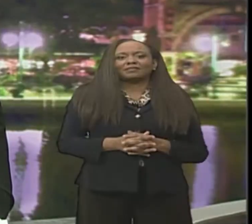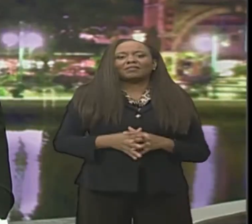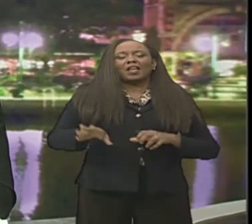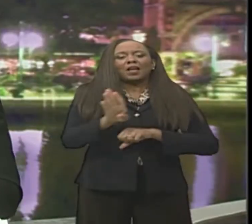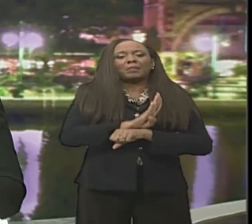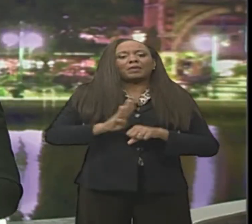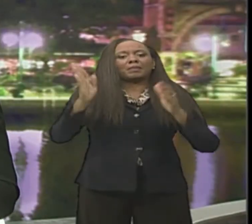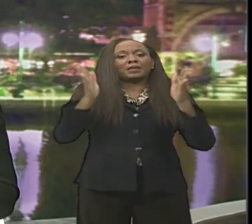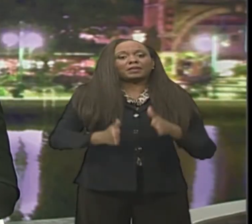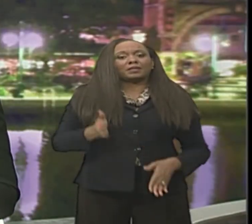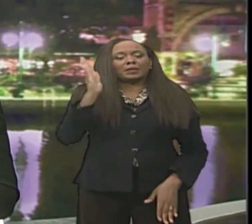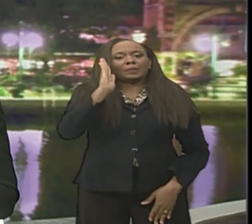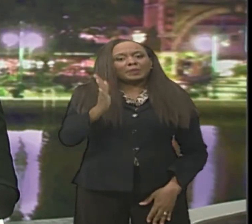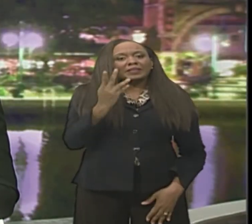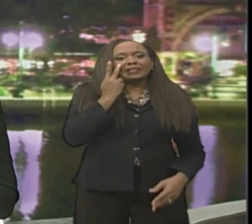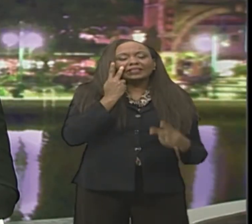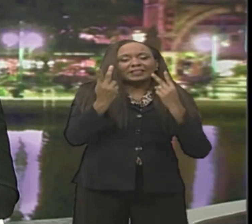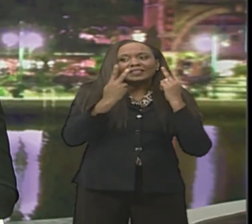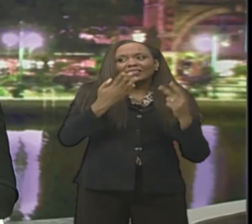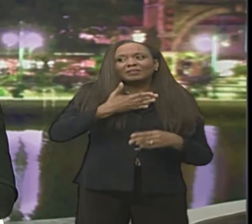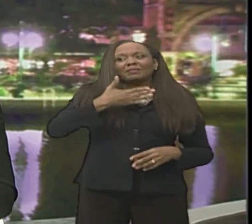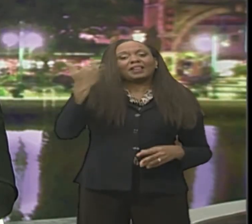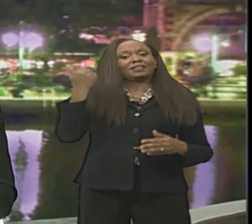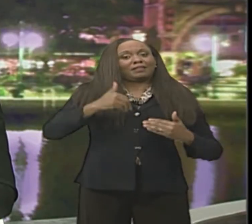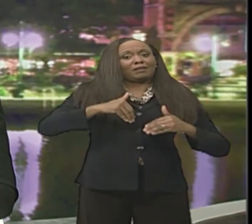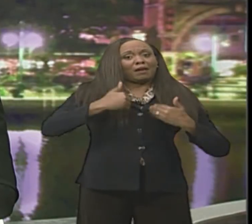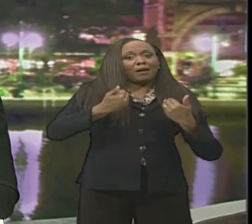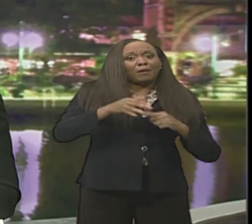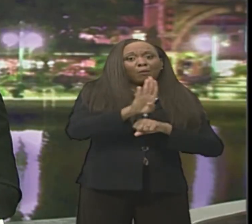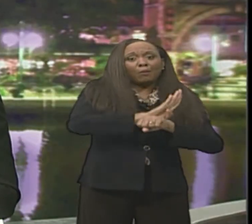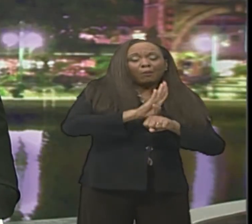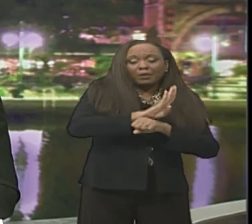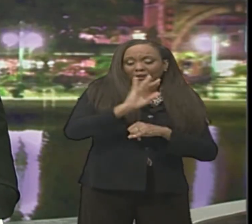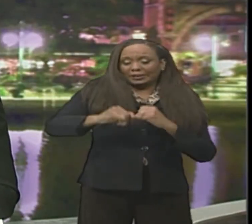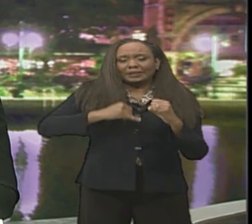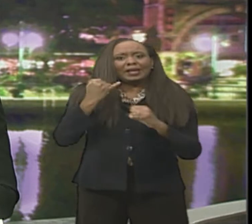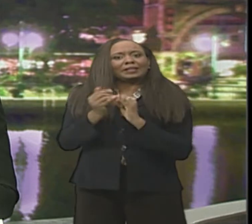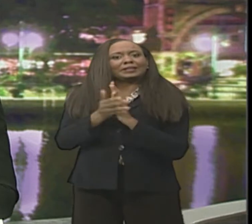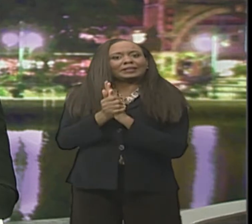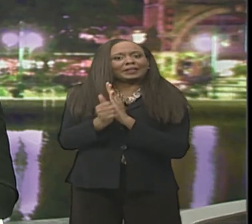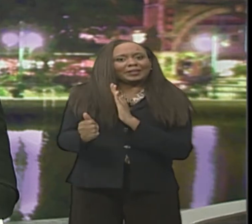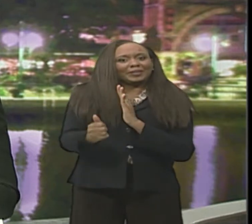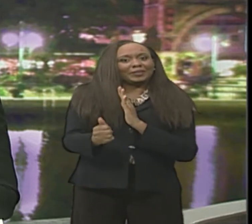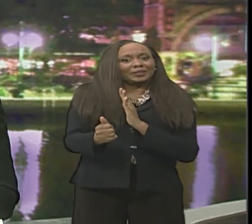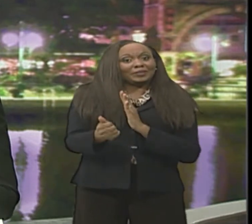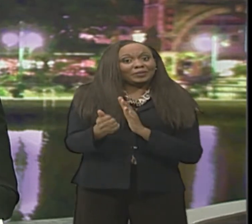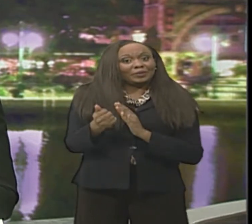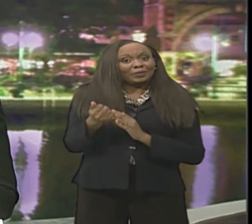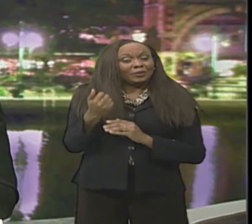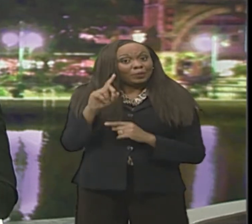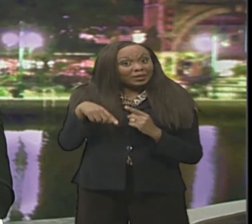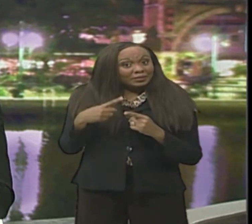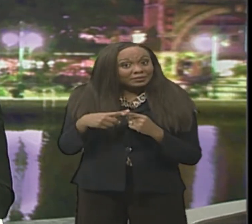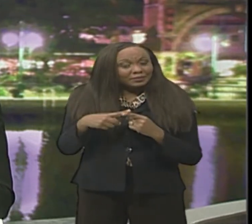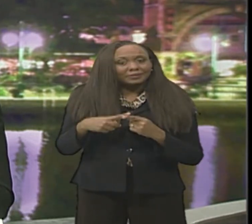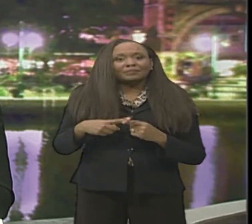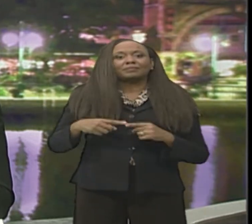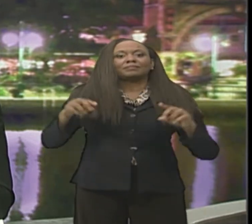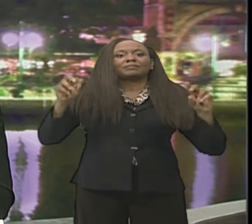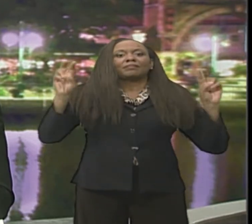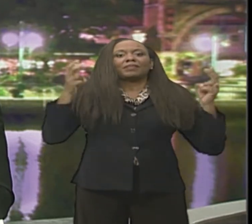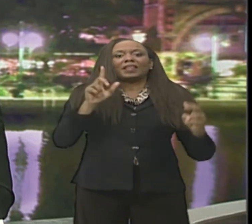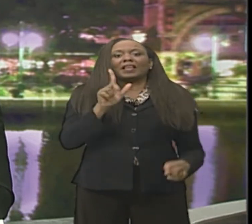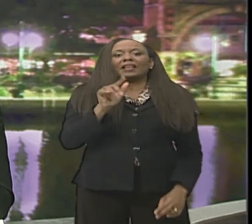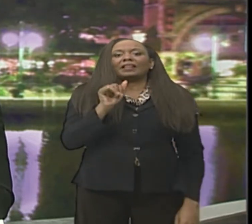Barbadians will get the chance to see the best of young local and international talent when the Livy and Betty Aline Ballroom Center presents Legends